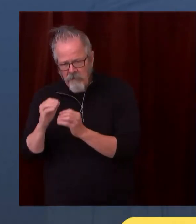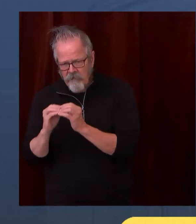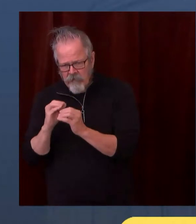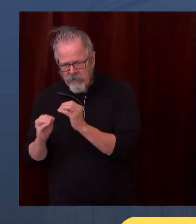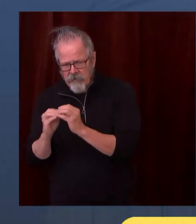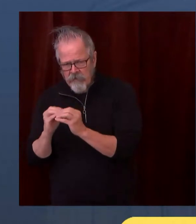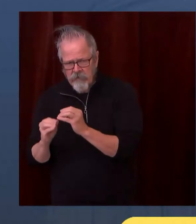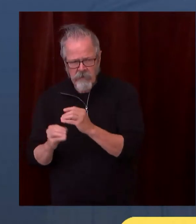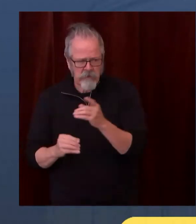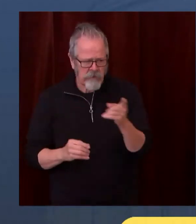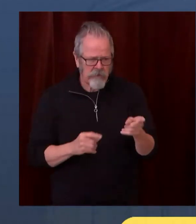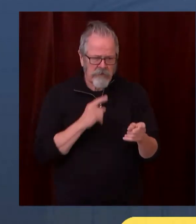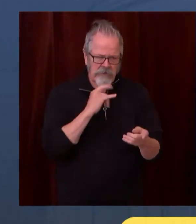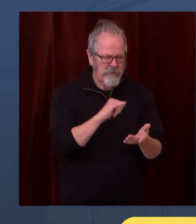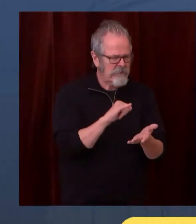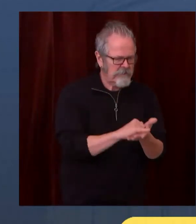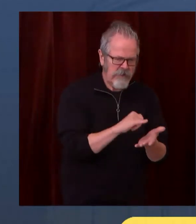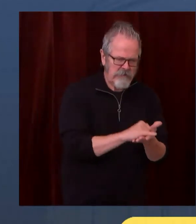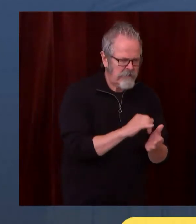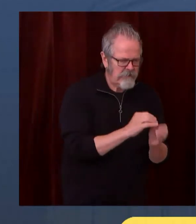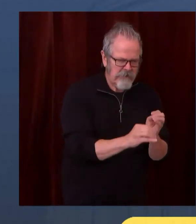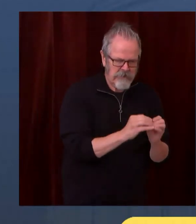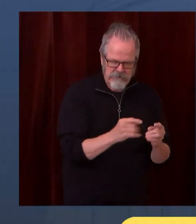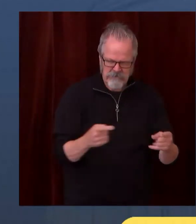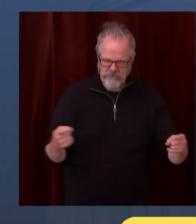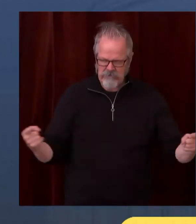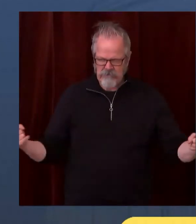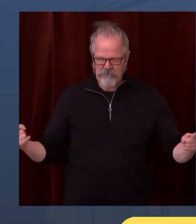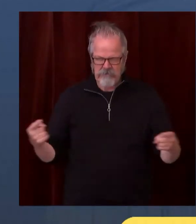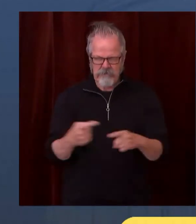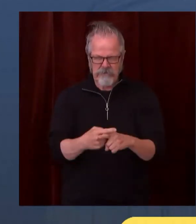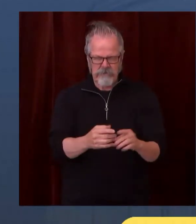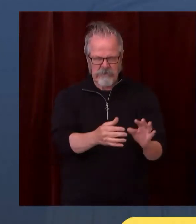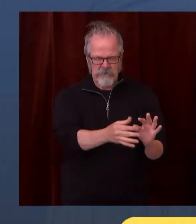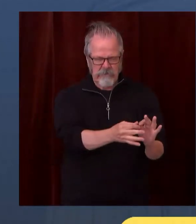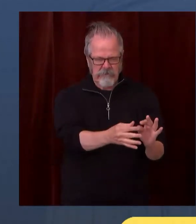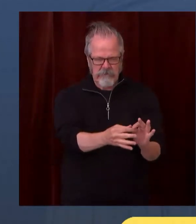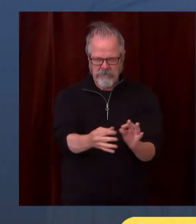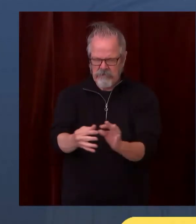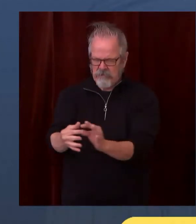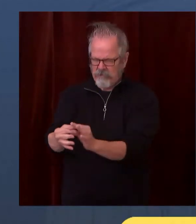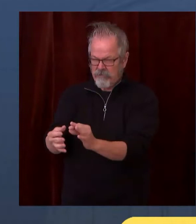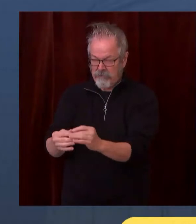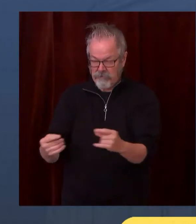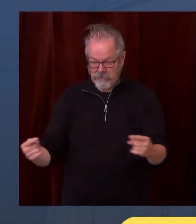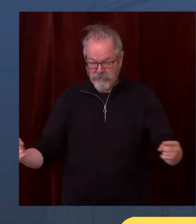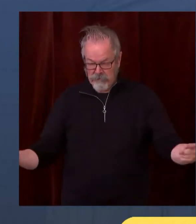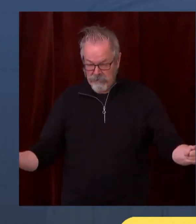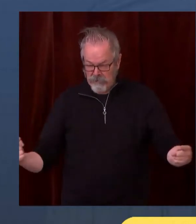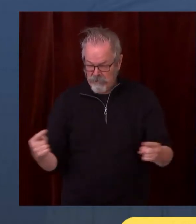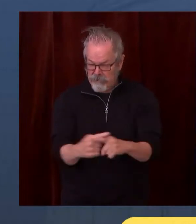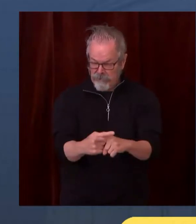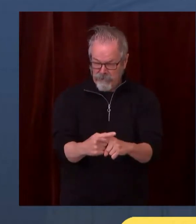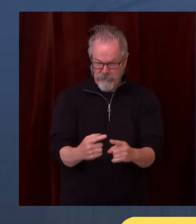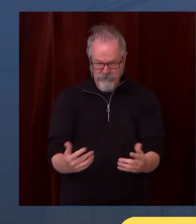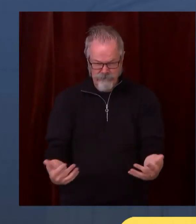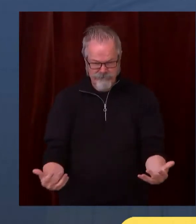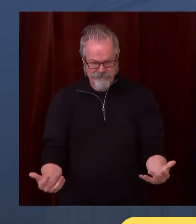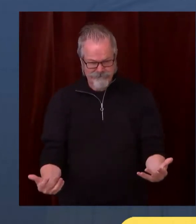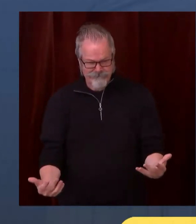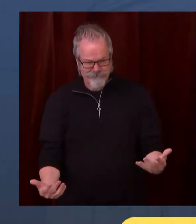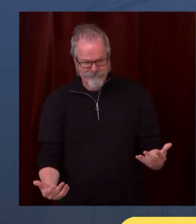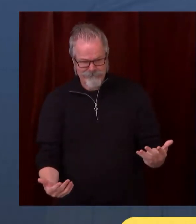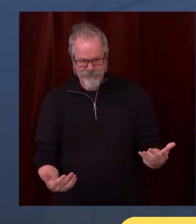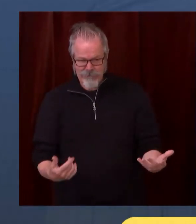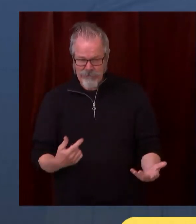because 82% of the time this administration has said something, it just hasn't been true. So we need to have a judicial decree ordering